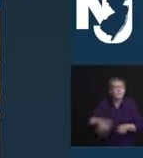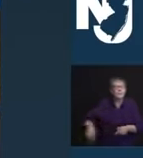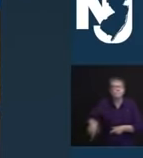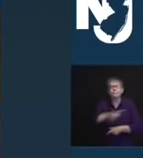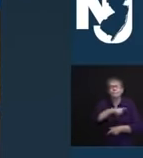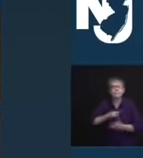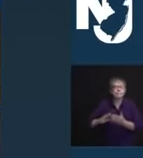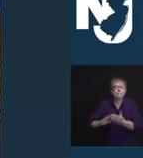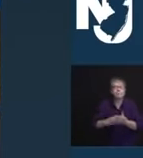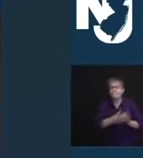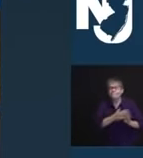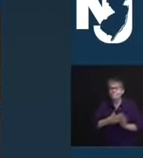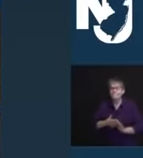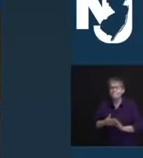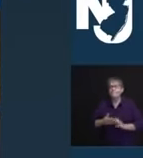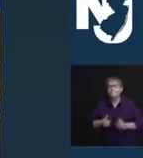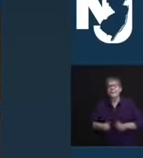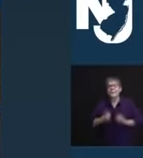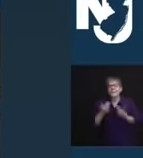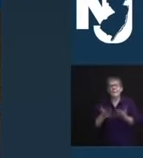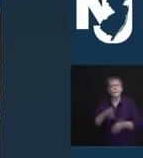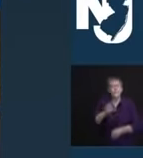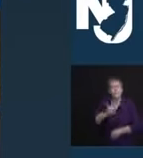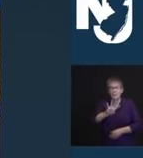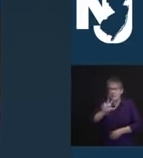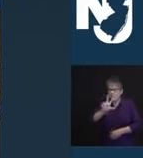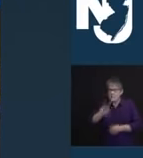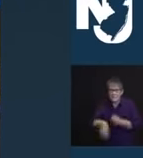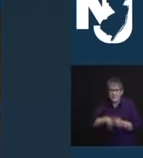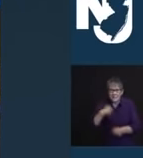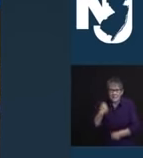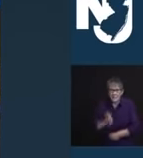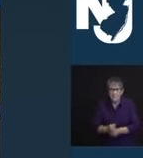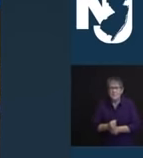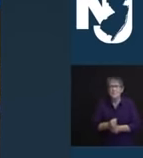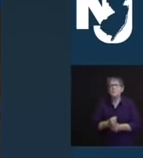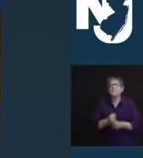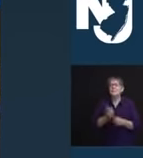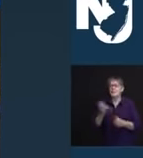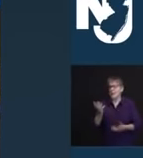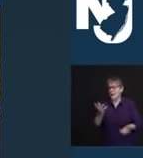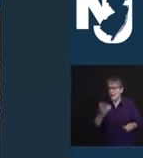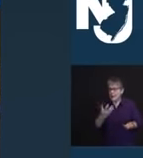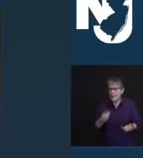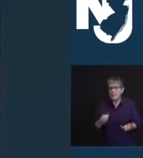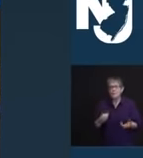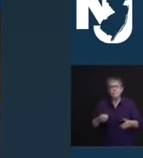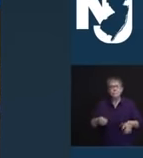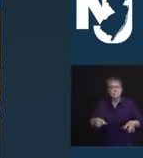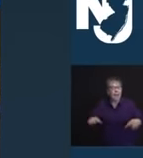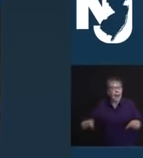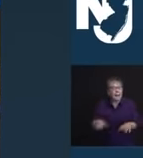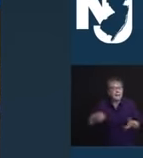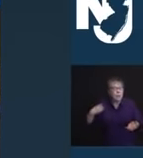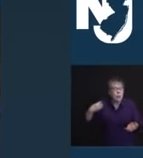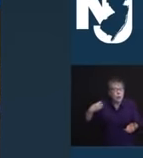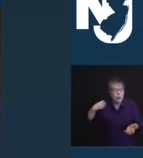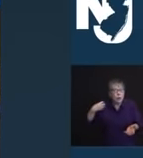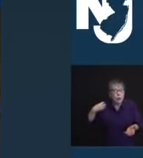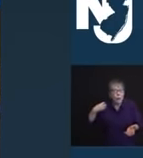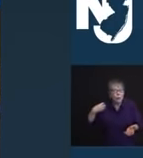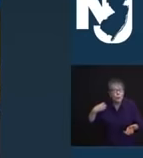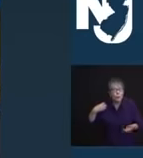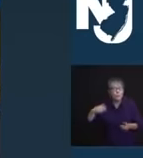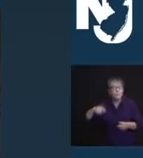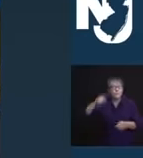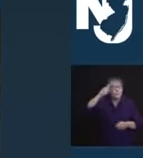activities, Judge Minetti was also active within West Orange, coaching his son's sports teams and even being a certified